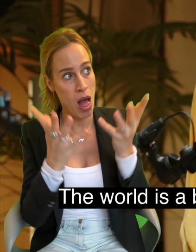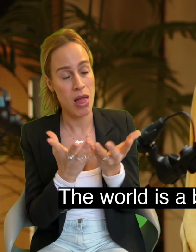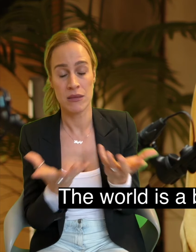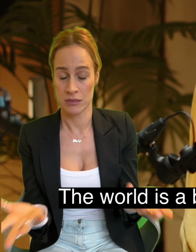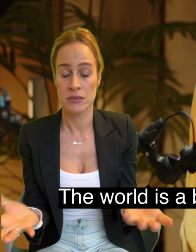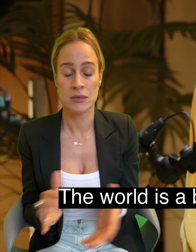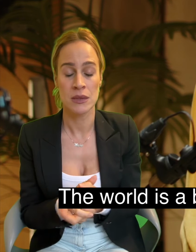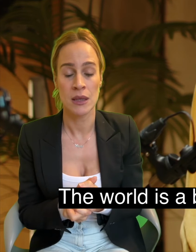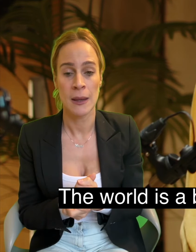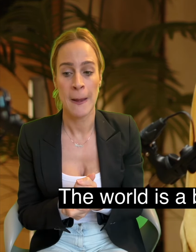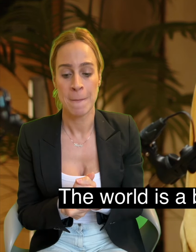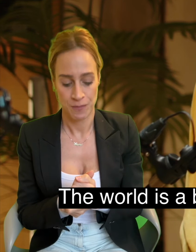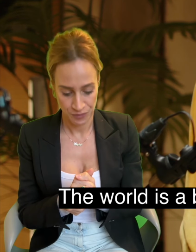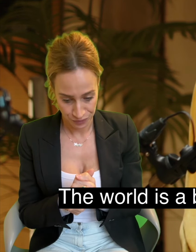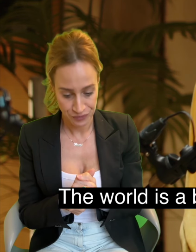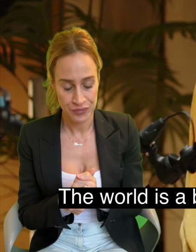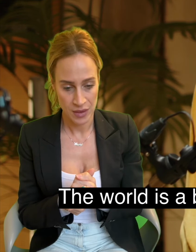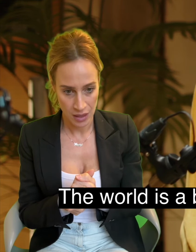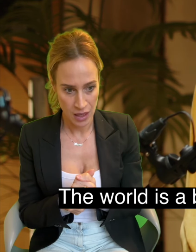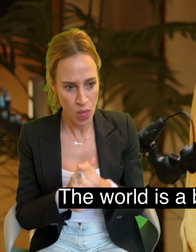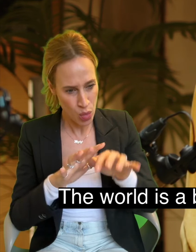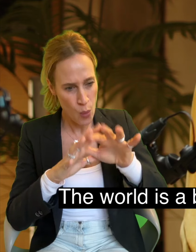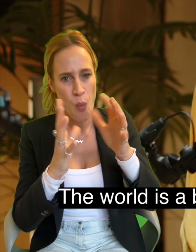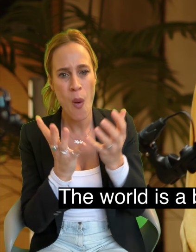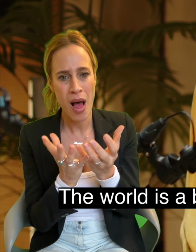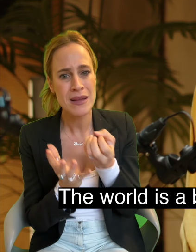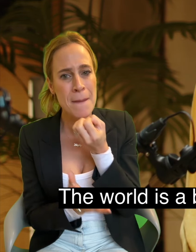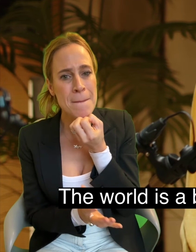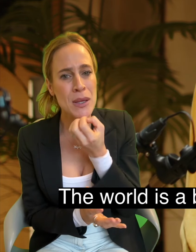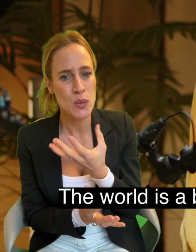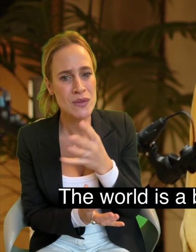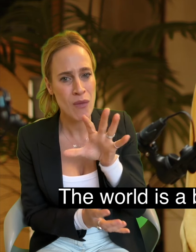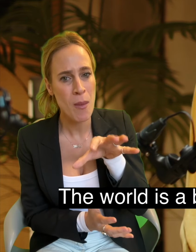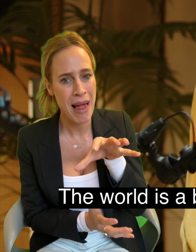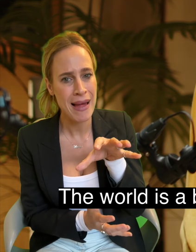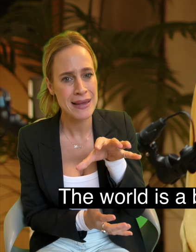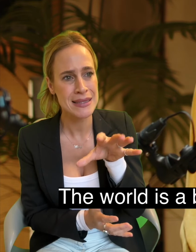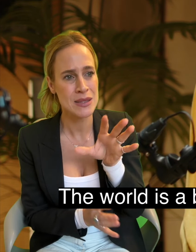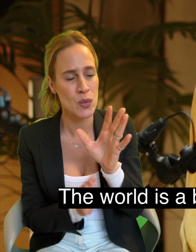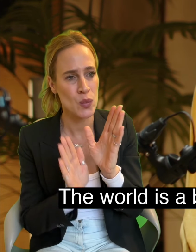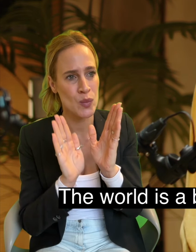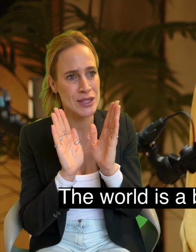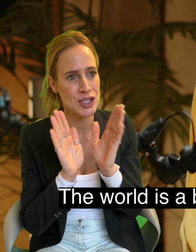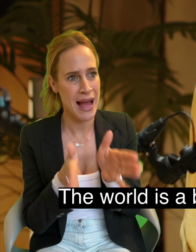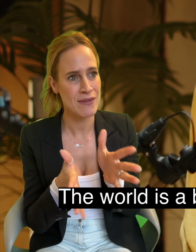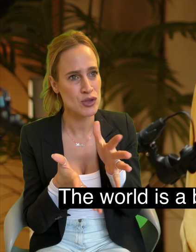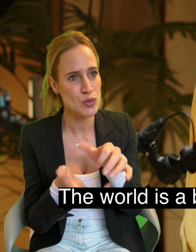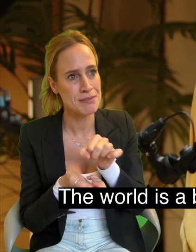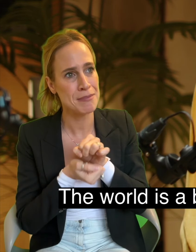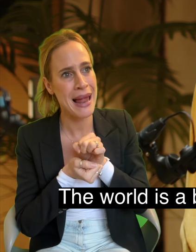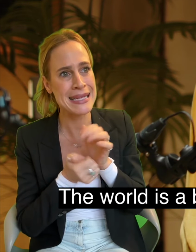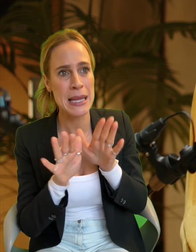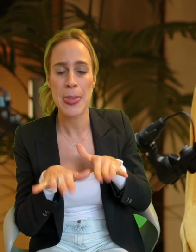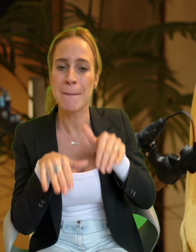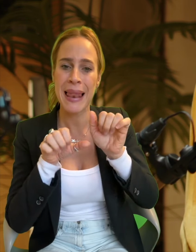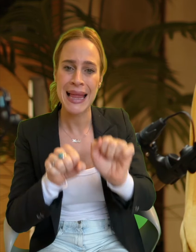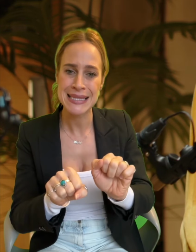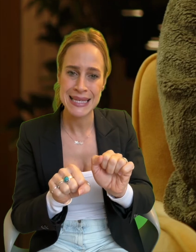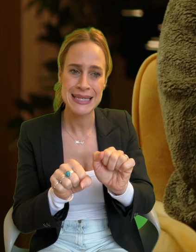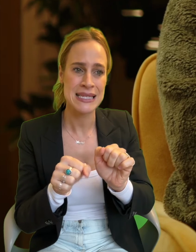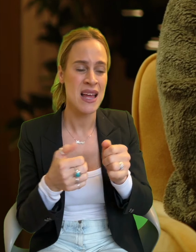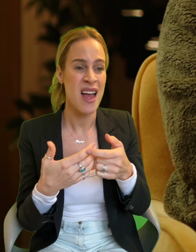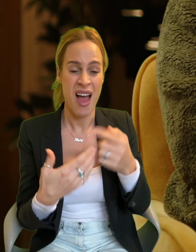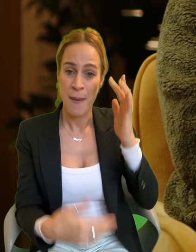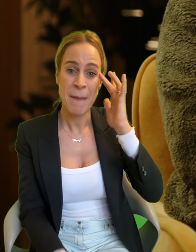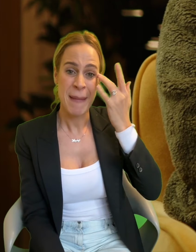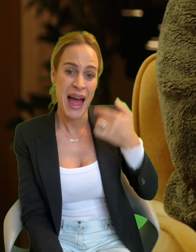and age. The world is a beautiful place, Hales, if we embrace the blessings that we have every day. And I'm a bit